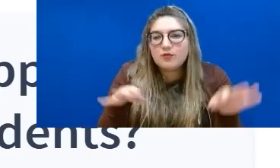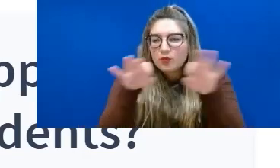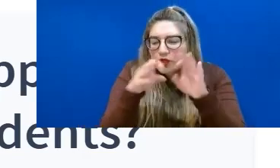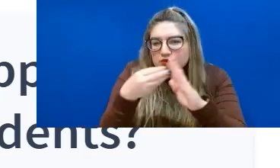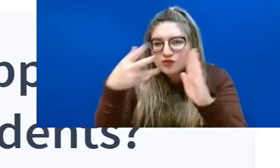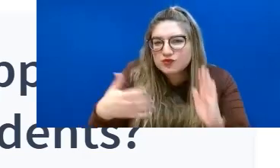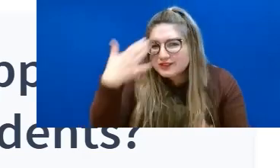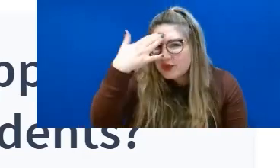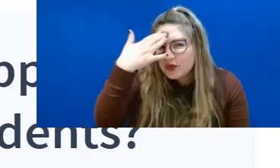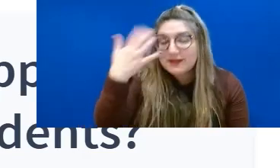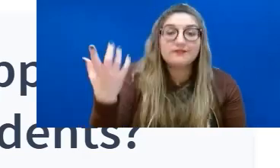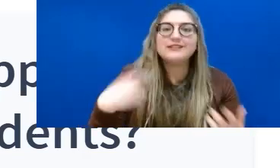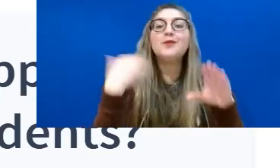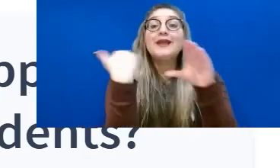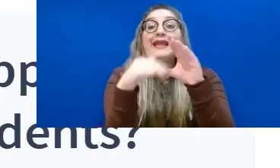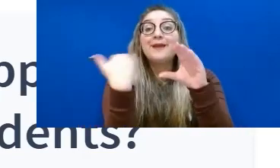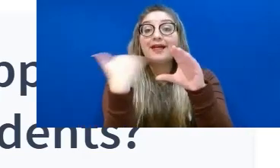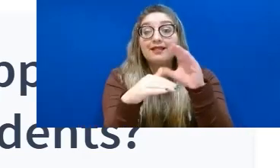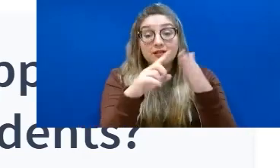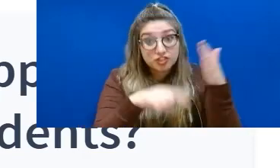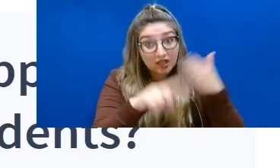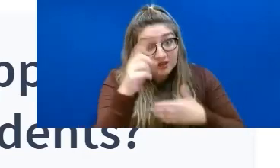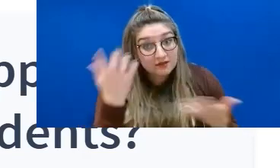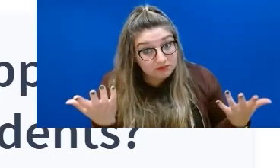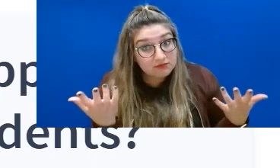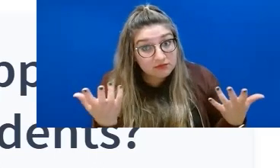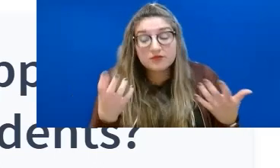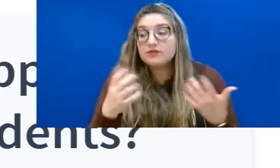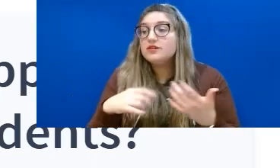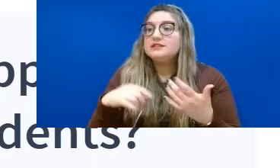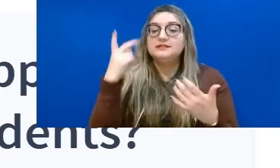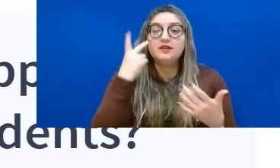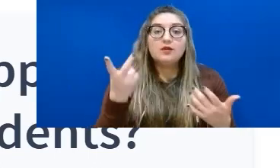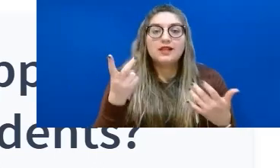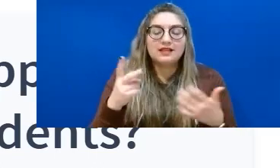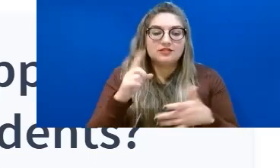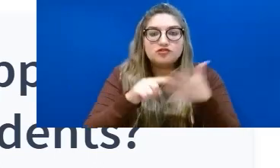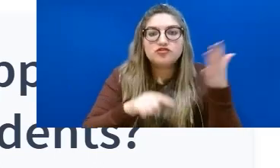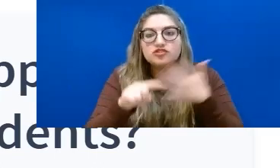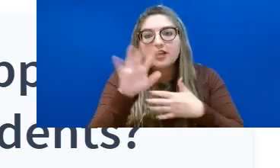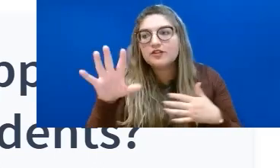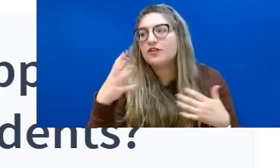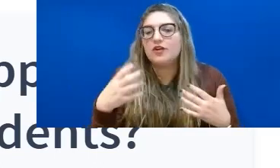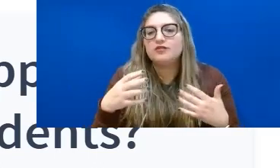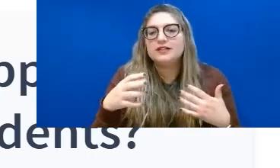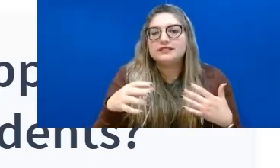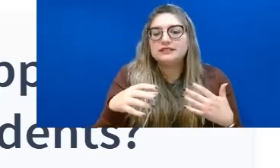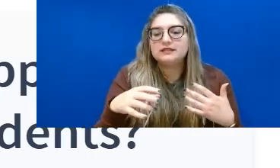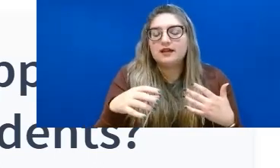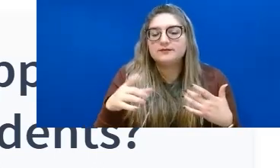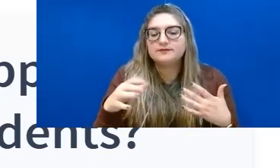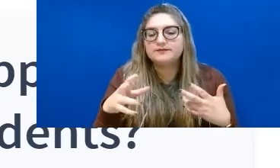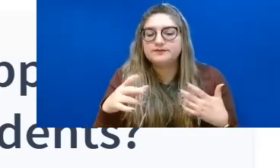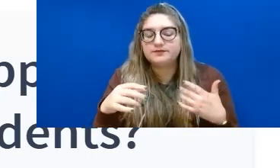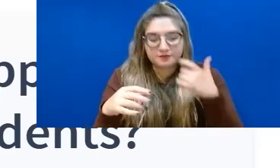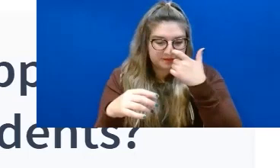know, checking emails, checking their platforms. What is a syllabus, right? How do I read